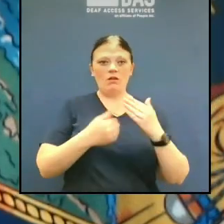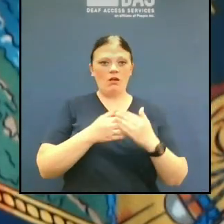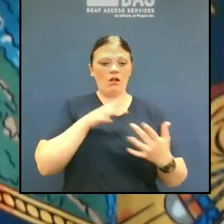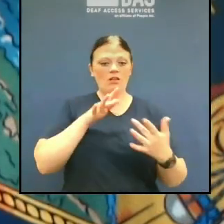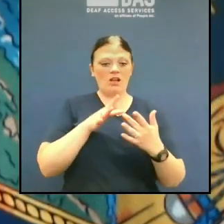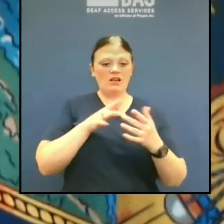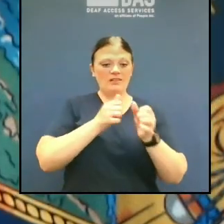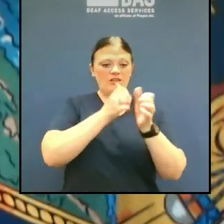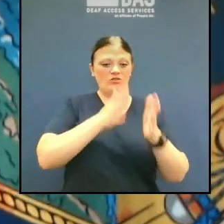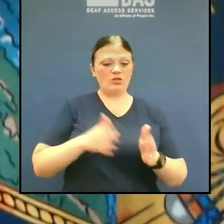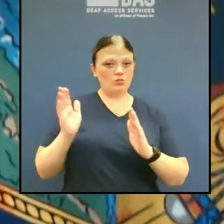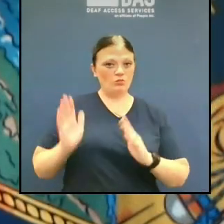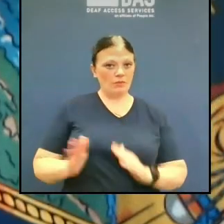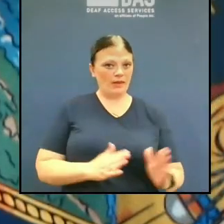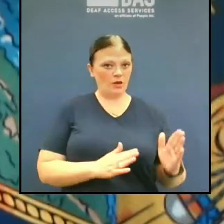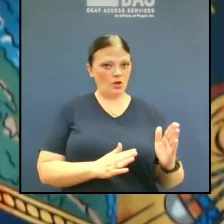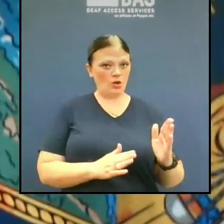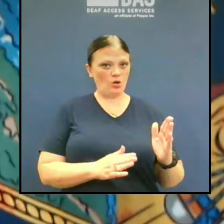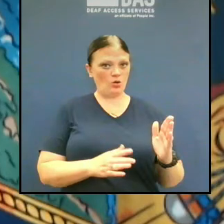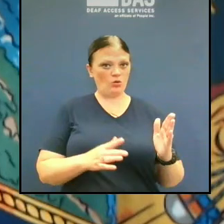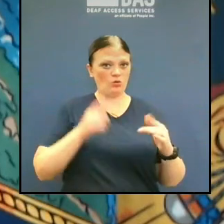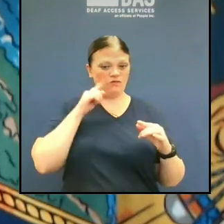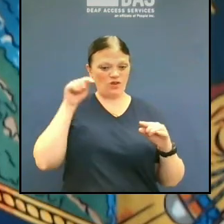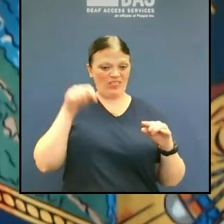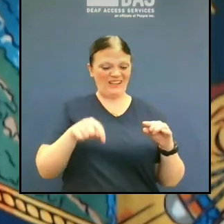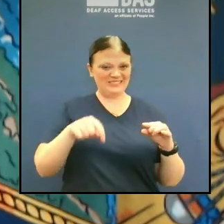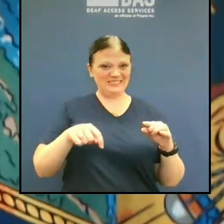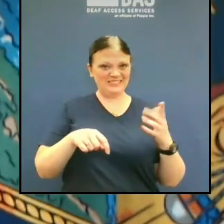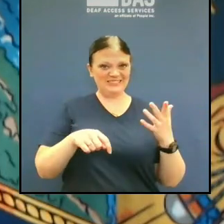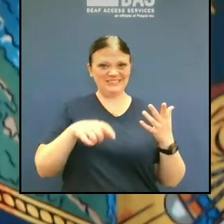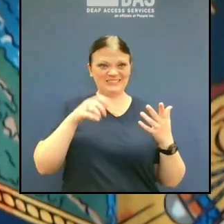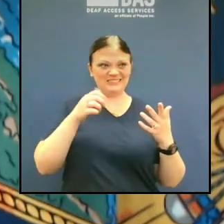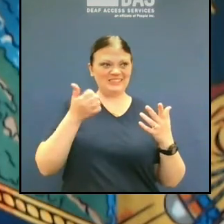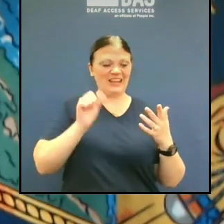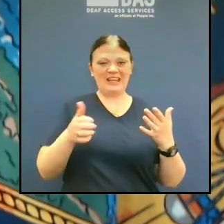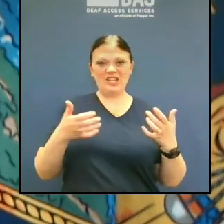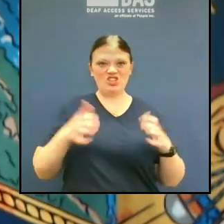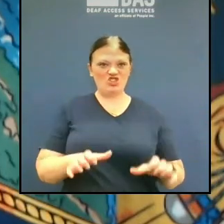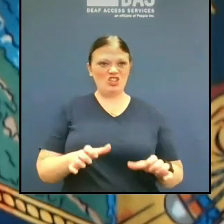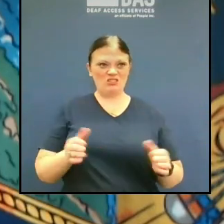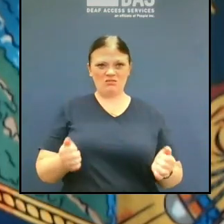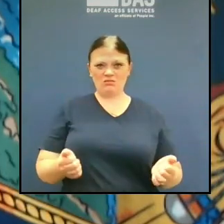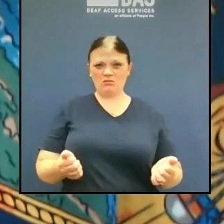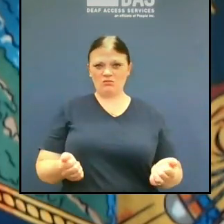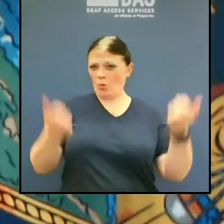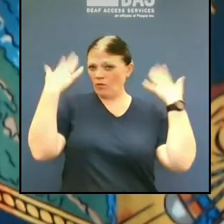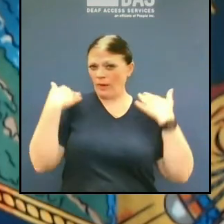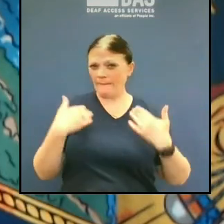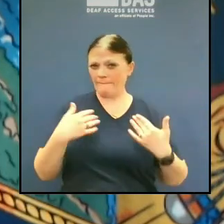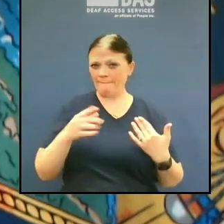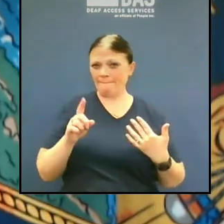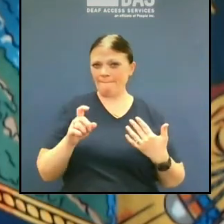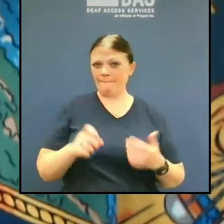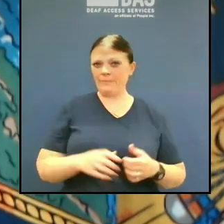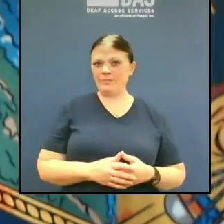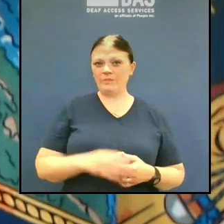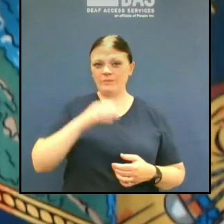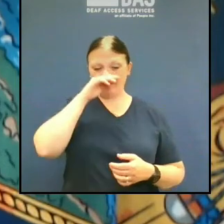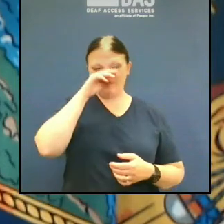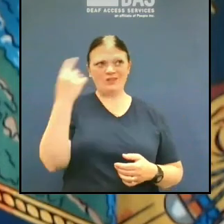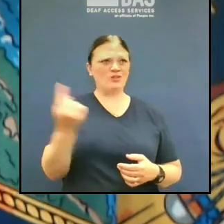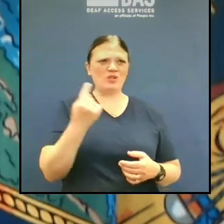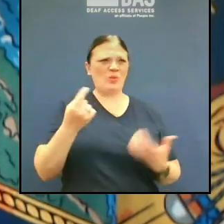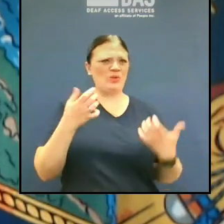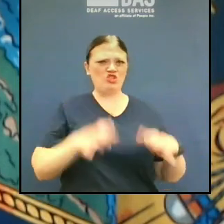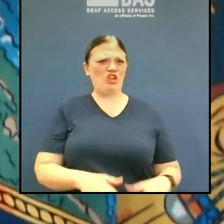contact tracers prepared for this? Is there any chance that we could get overwhelmed? Well, there's always a